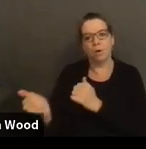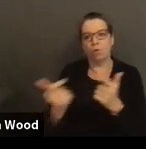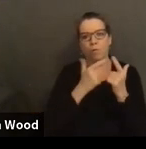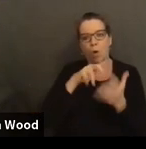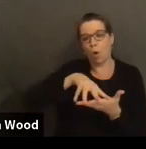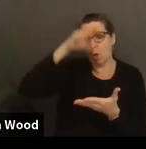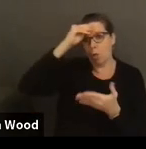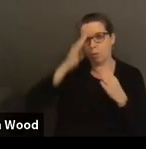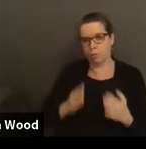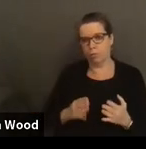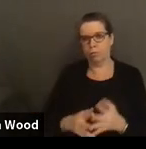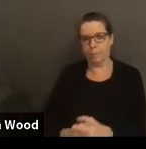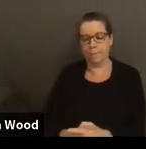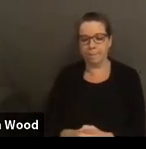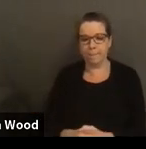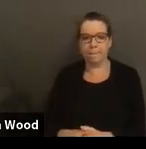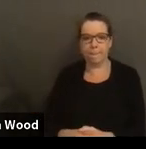learners.